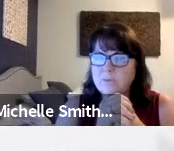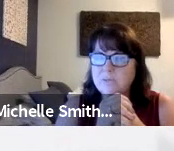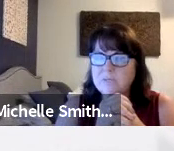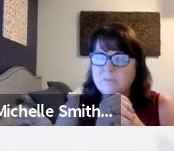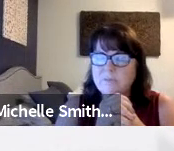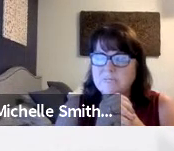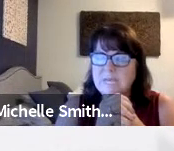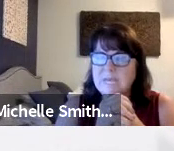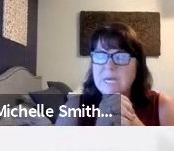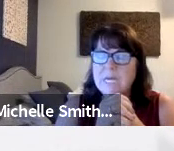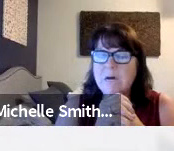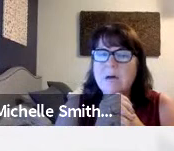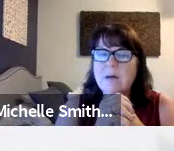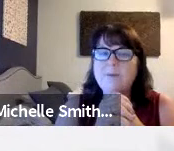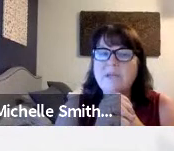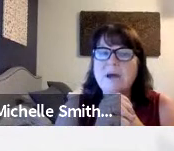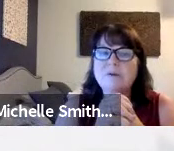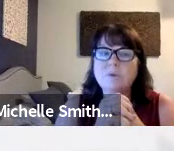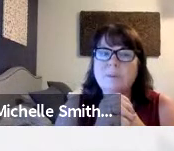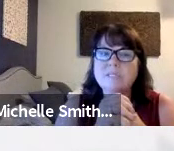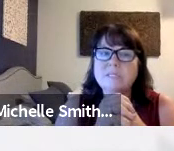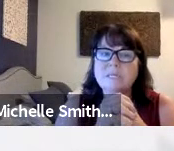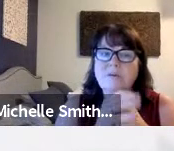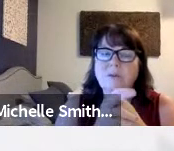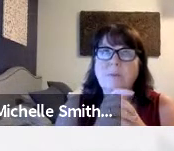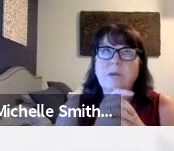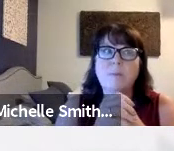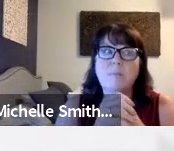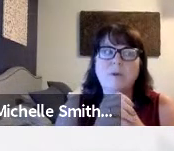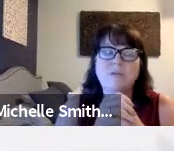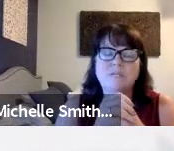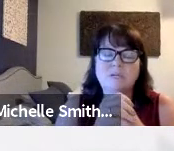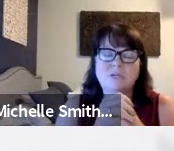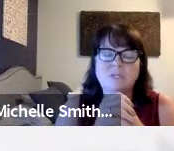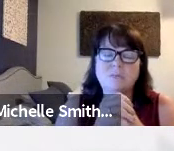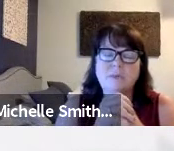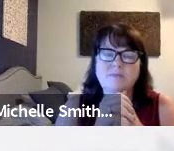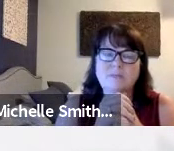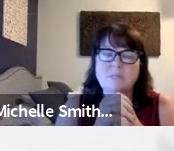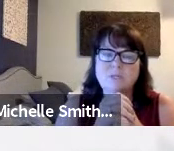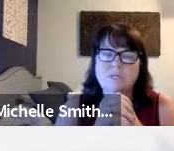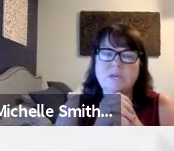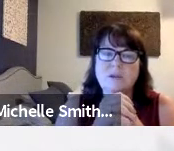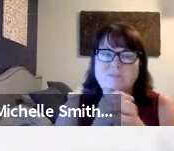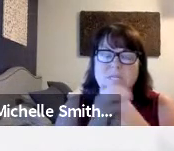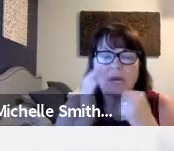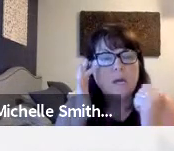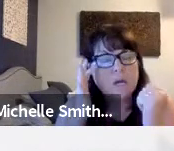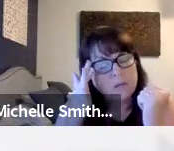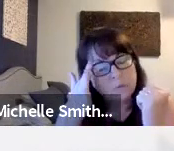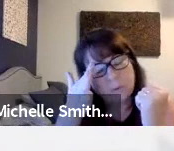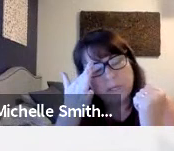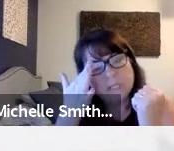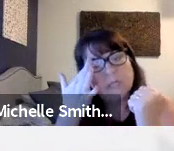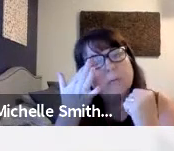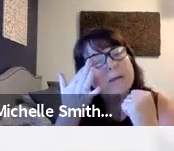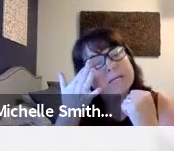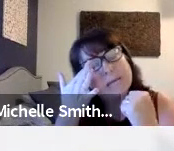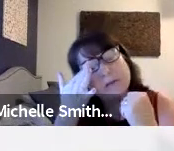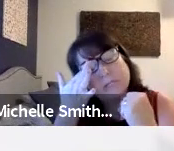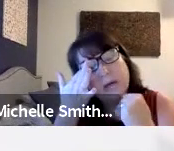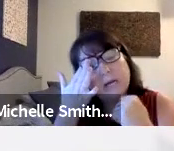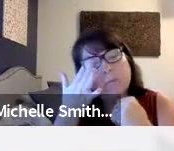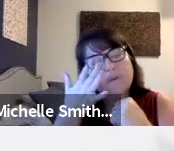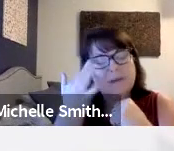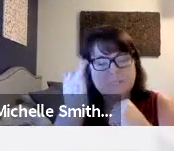about in other places around the state. But the outdoor mask has definitely become a point of contention. So we have some districts that have said, you will continue to